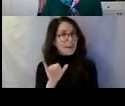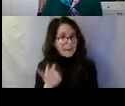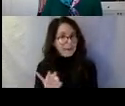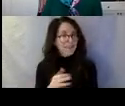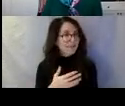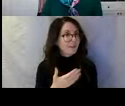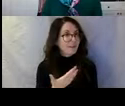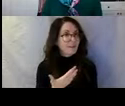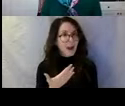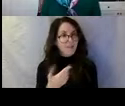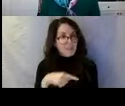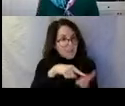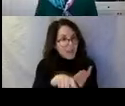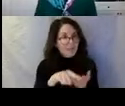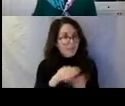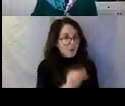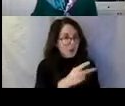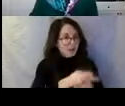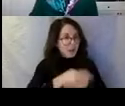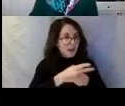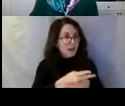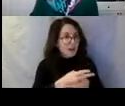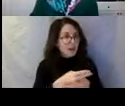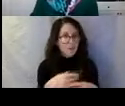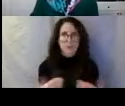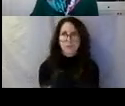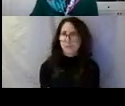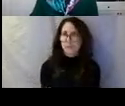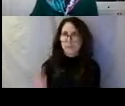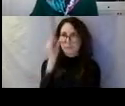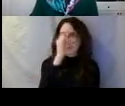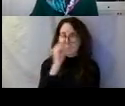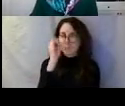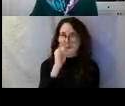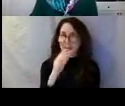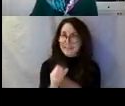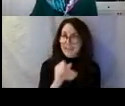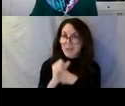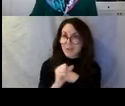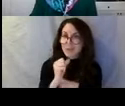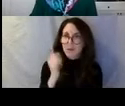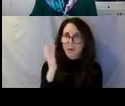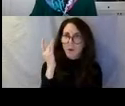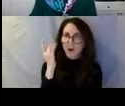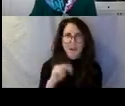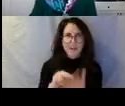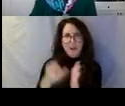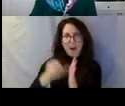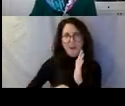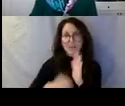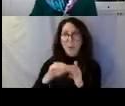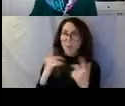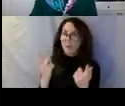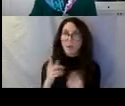childcare costs into that. So, you know, there's a real danger of the arts actually kind of only being accessible to wealthy people if we